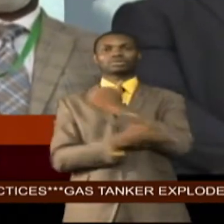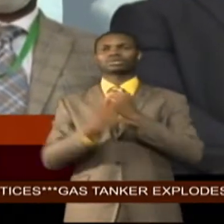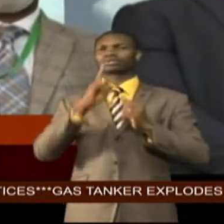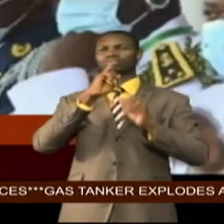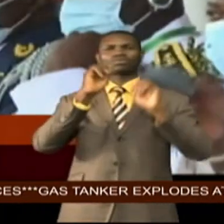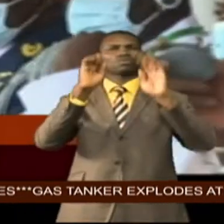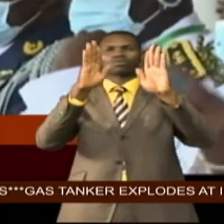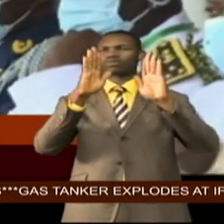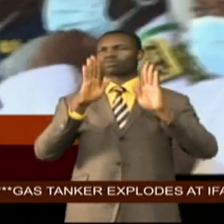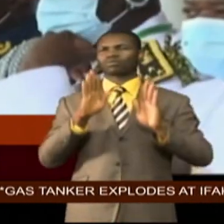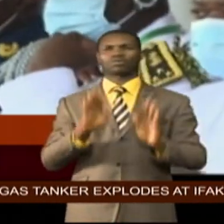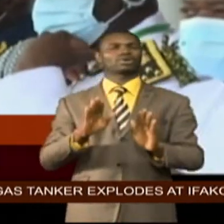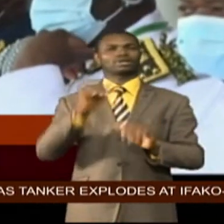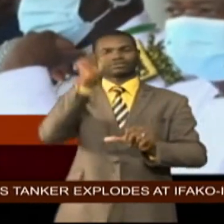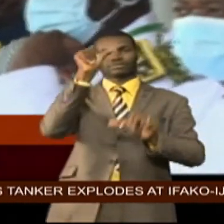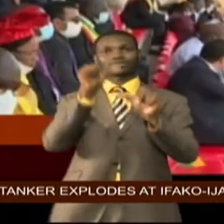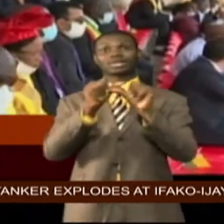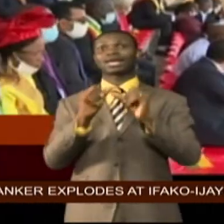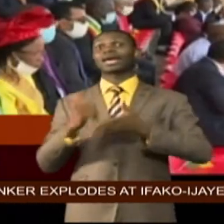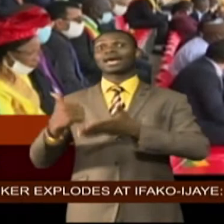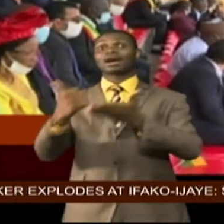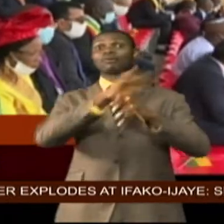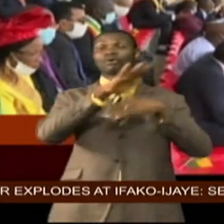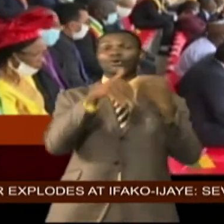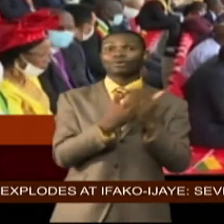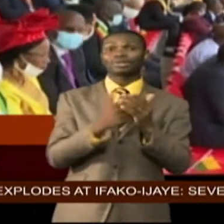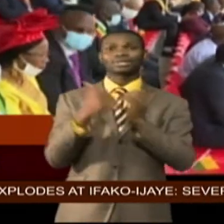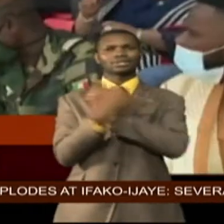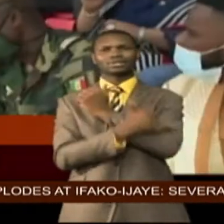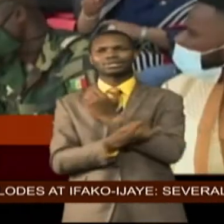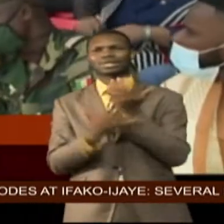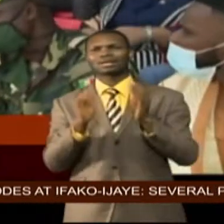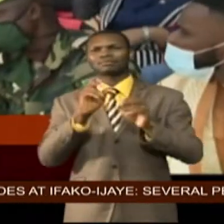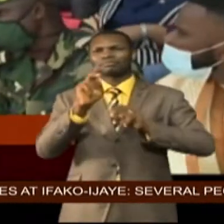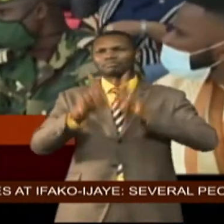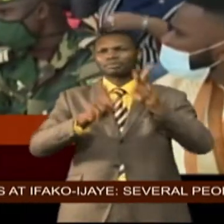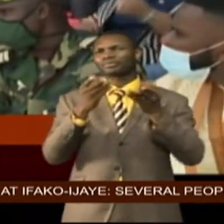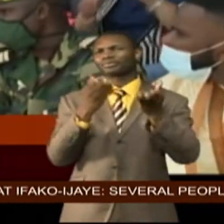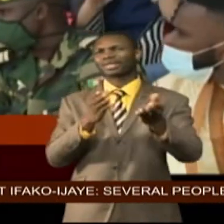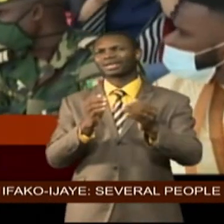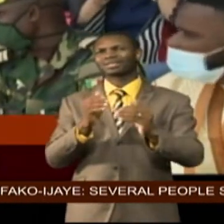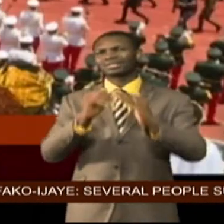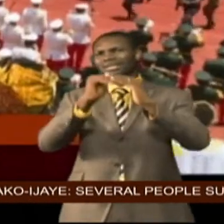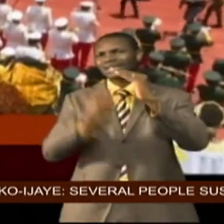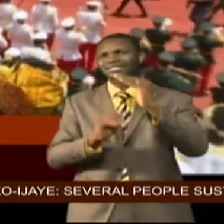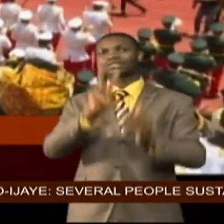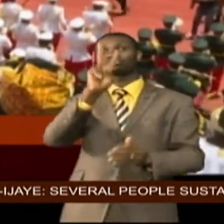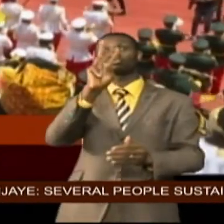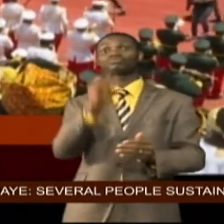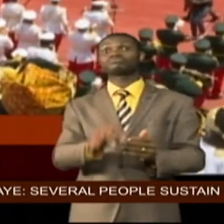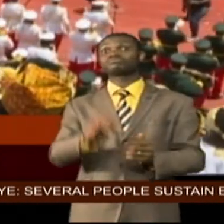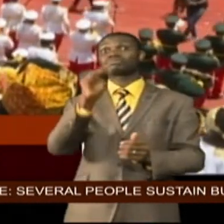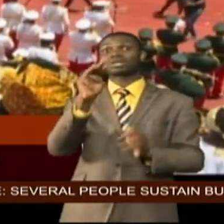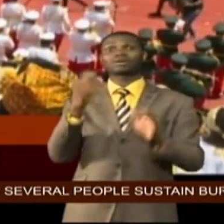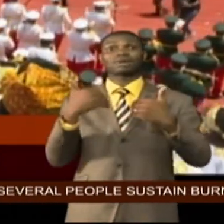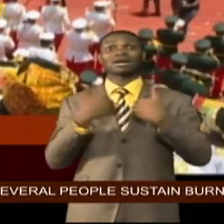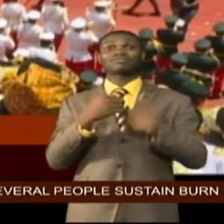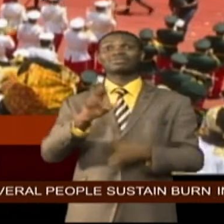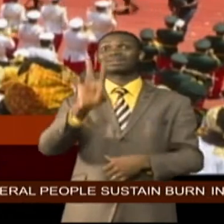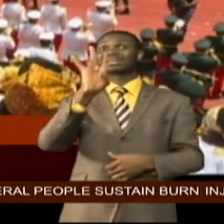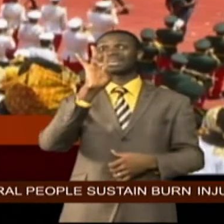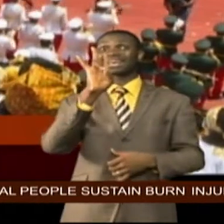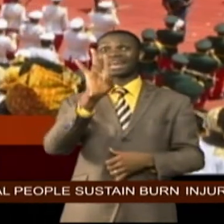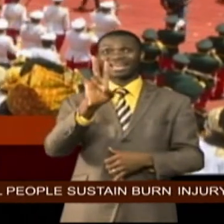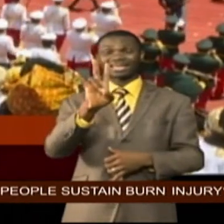remarkable, but indeed momentous for a country of less than 2 million people that experienced 9 coups or